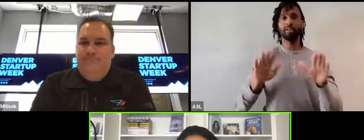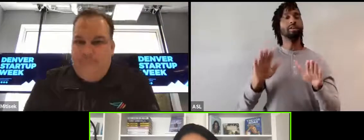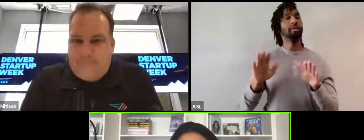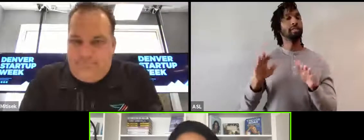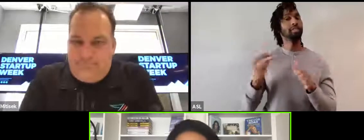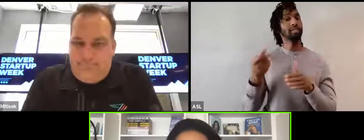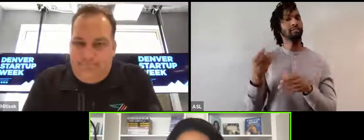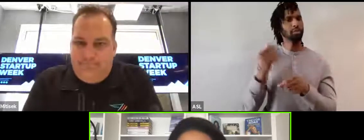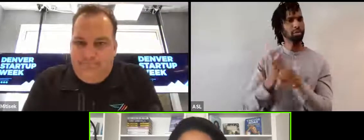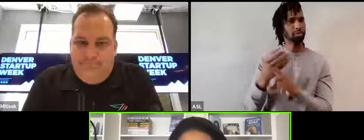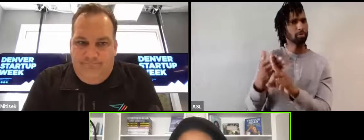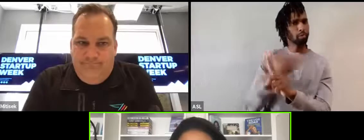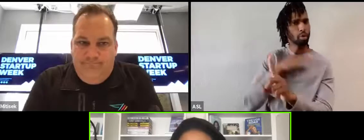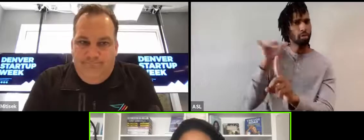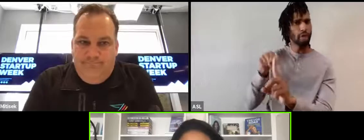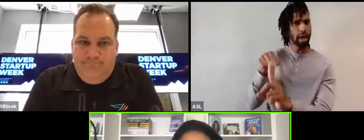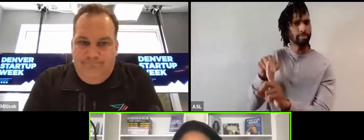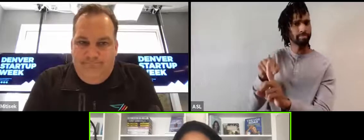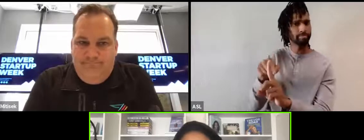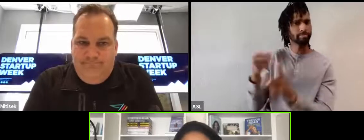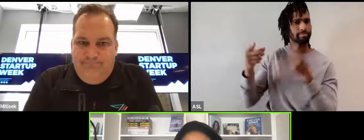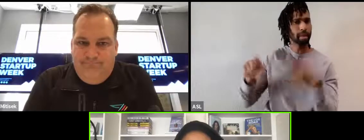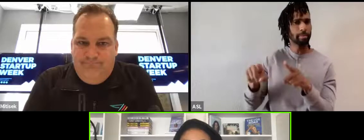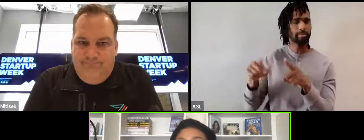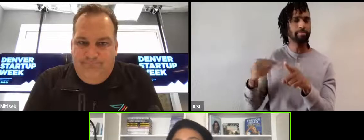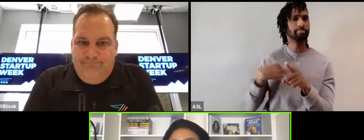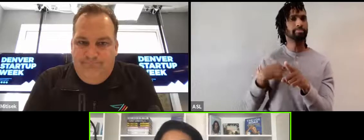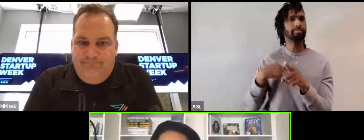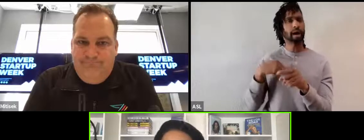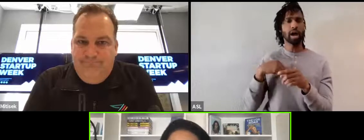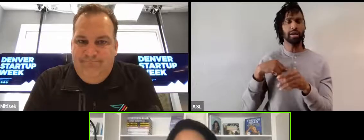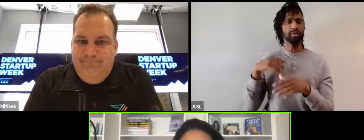prior to that is when I kind of